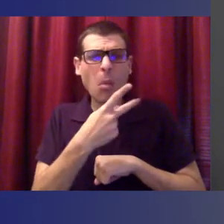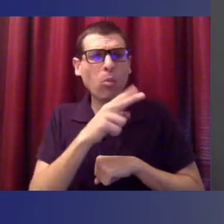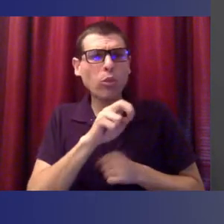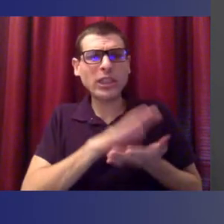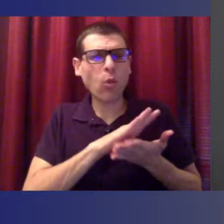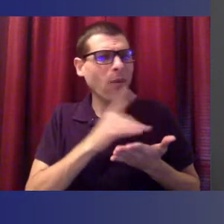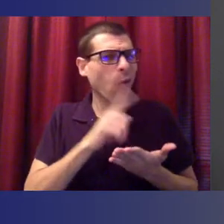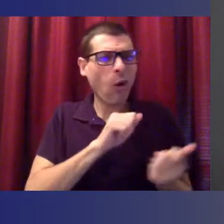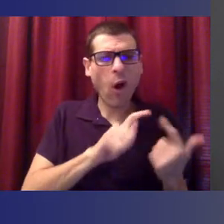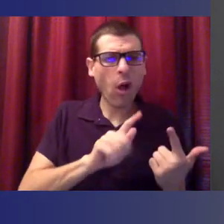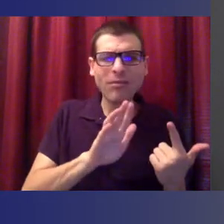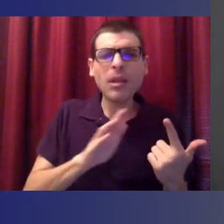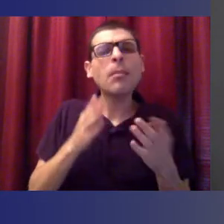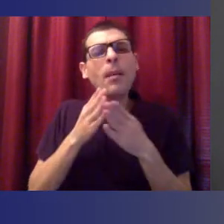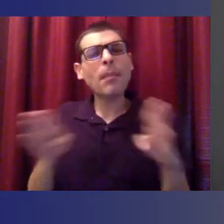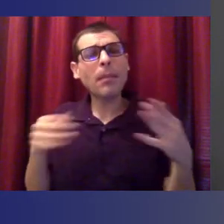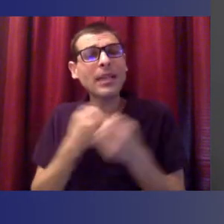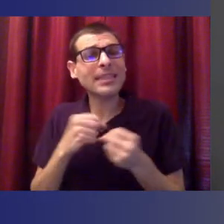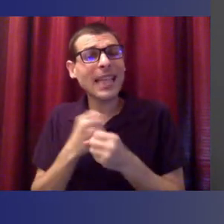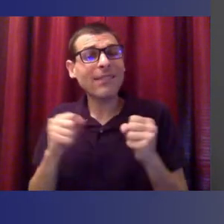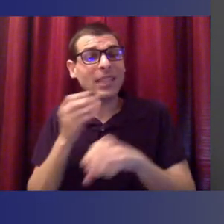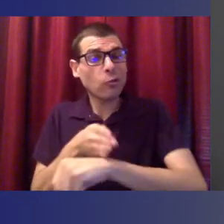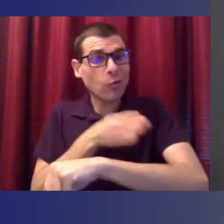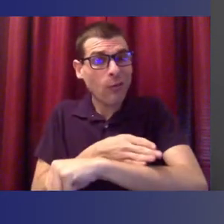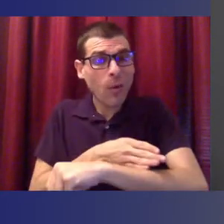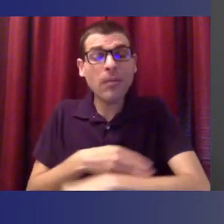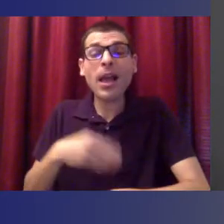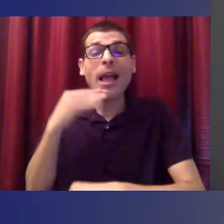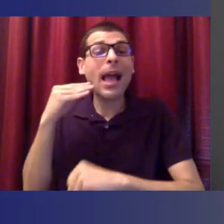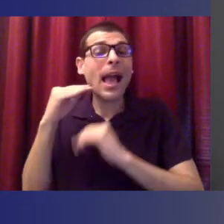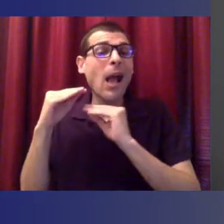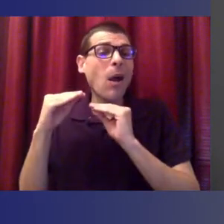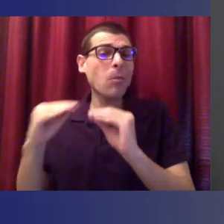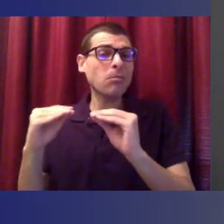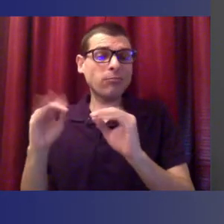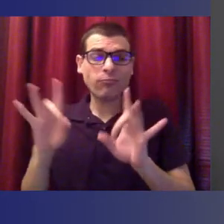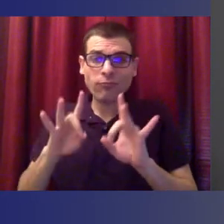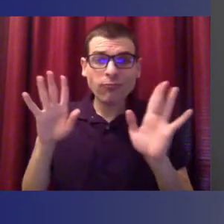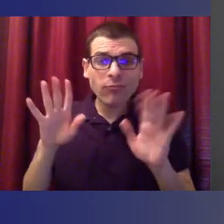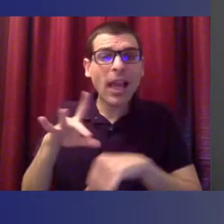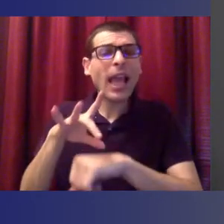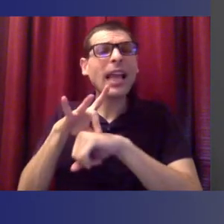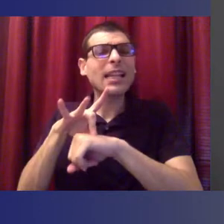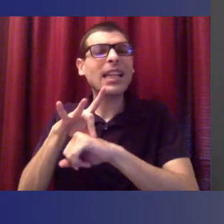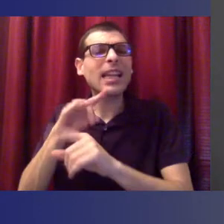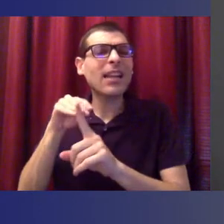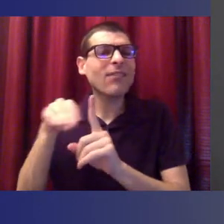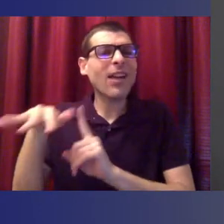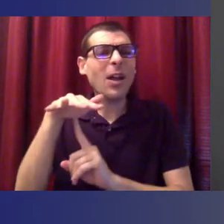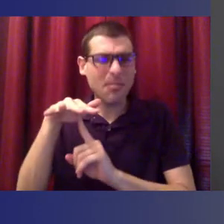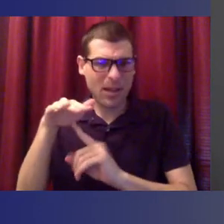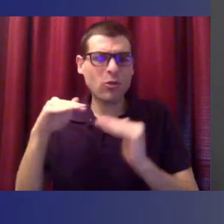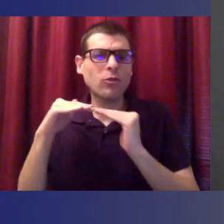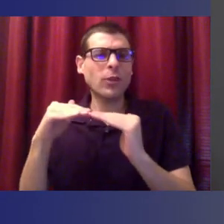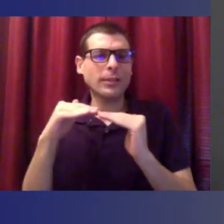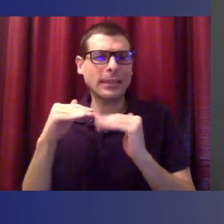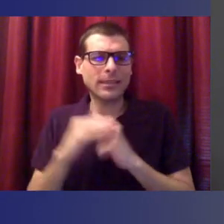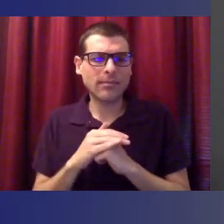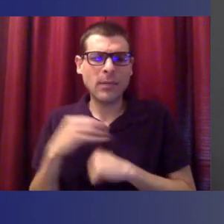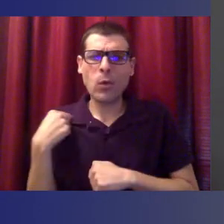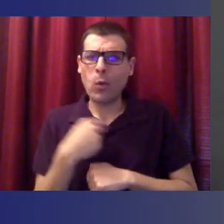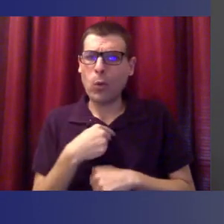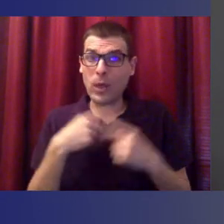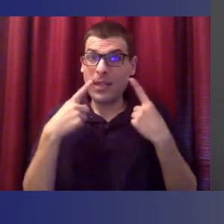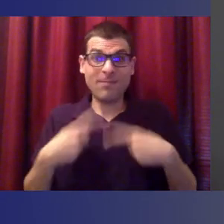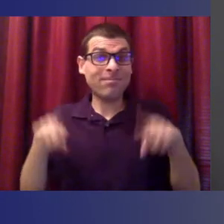safety reform, housing instability, and environmental justice. We can build on this accomplishment and do